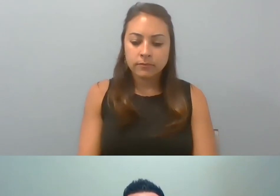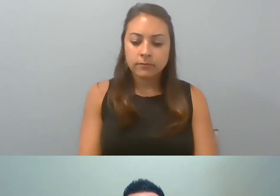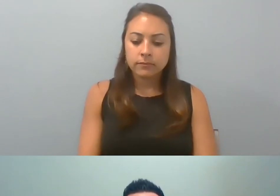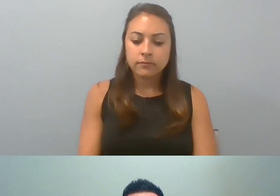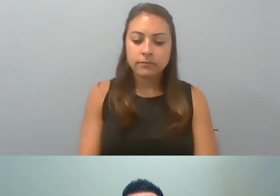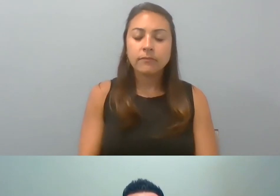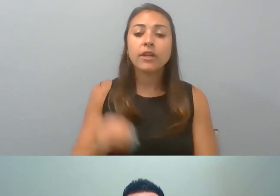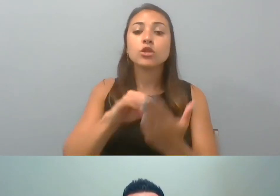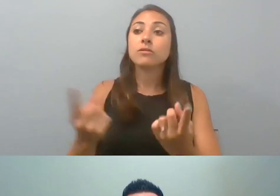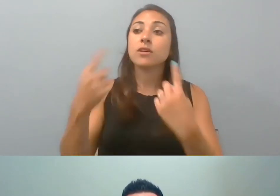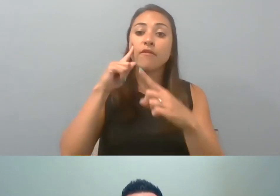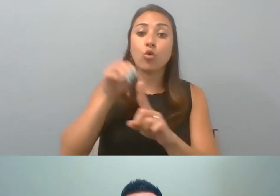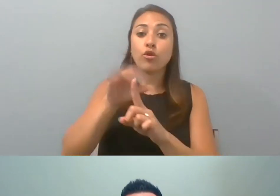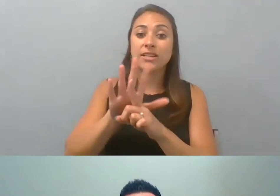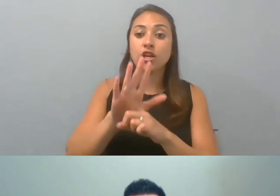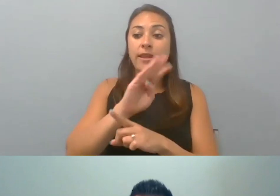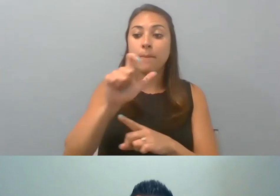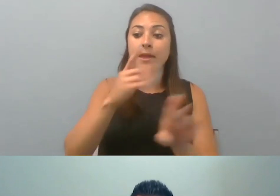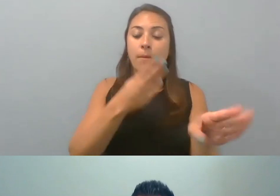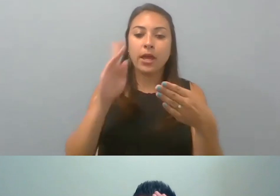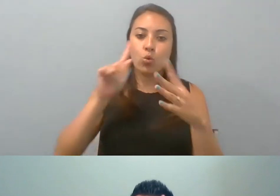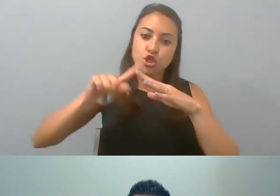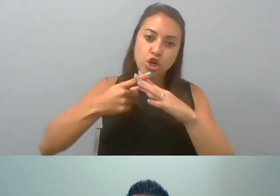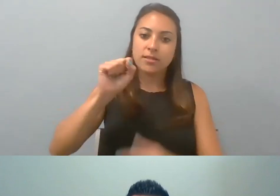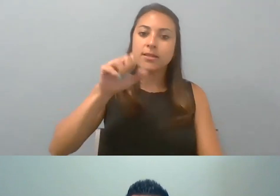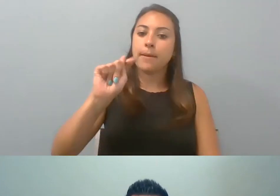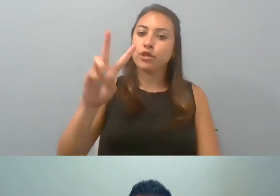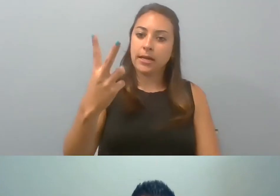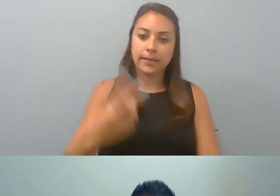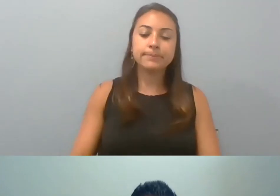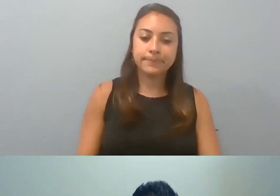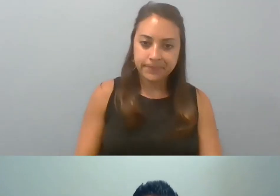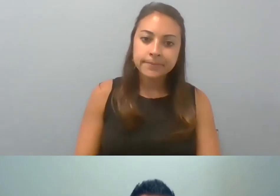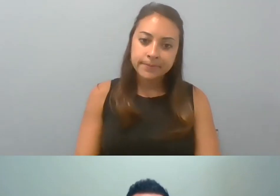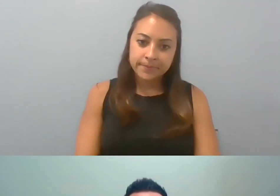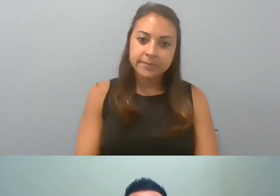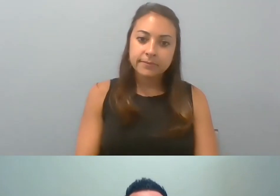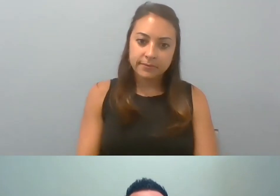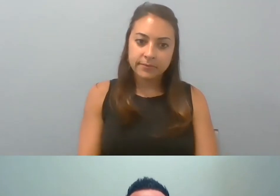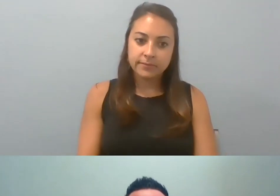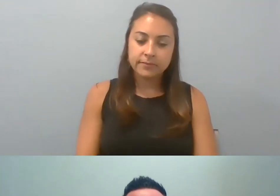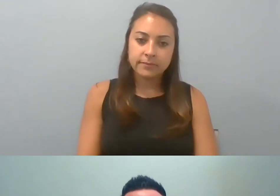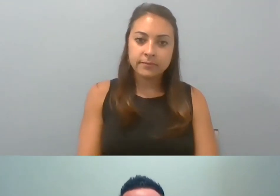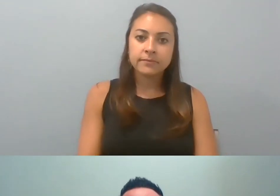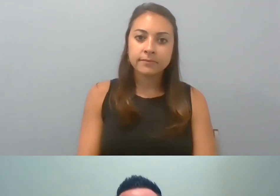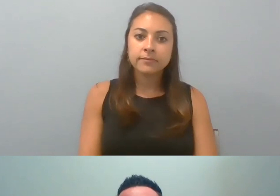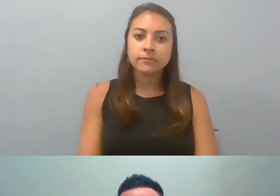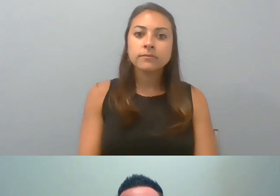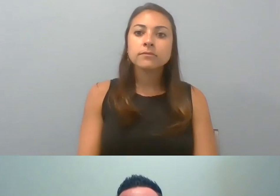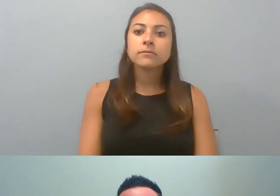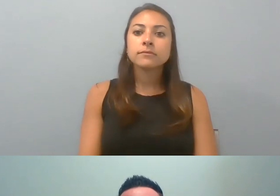orientation, their meal plans will be active on September 2nd when all first years are being asked to be on campus.